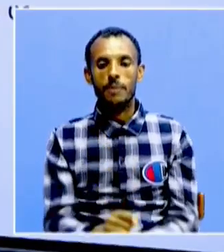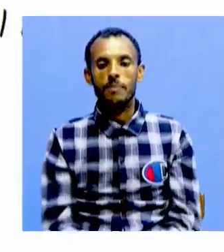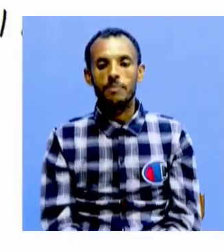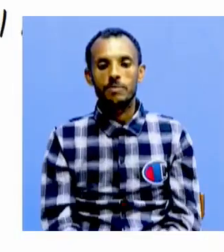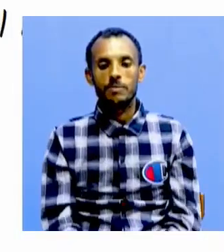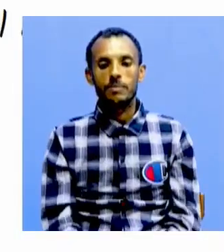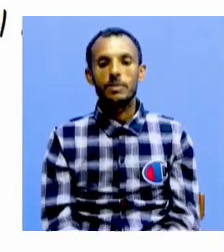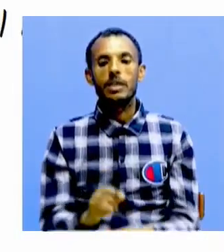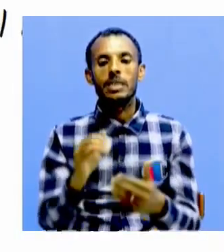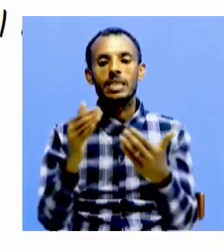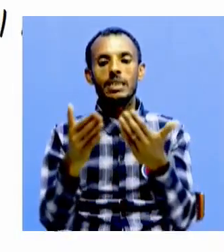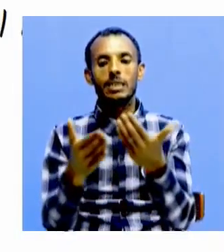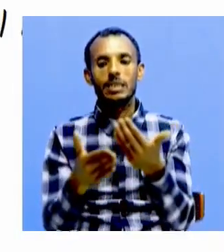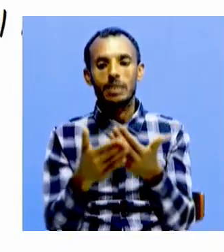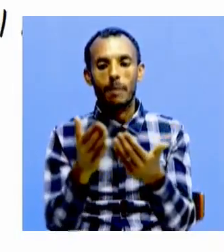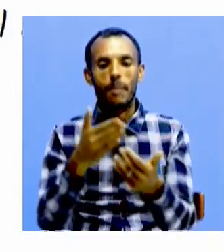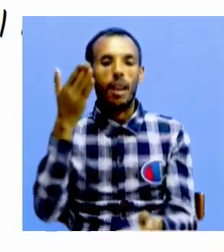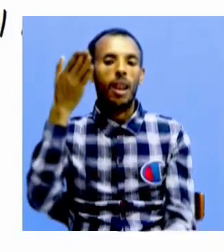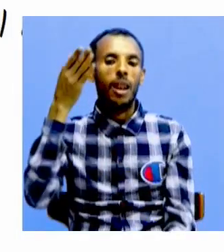simple past.